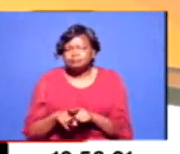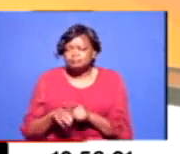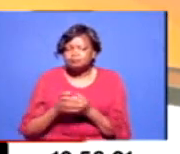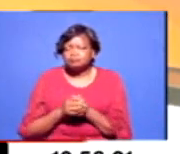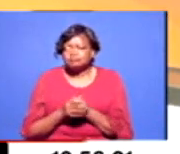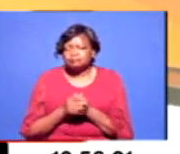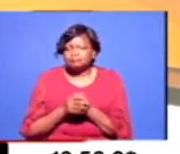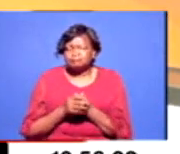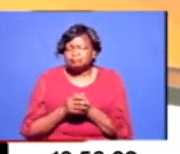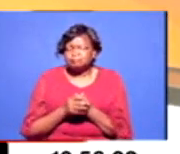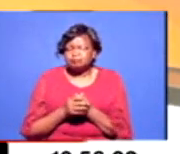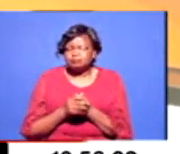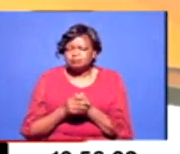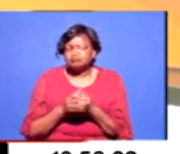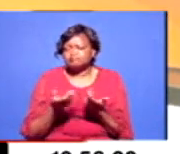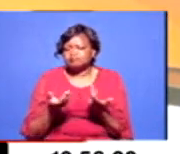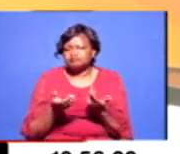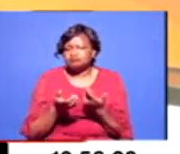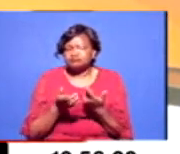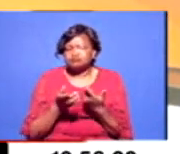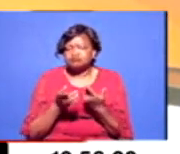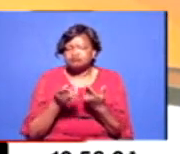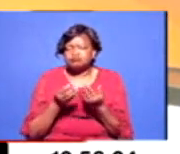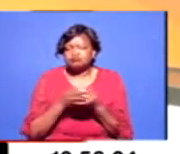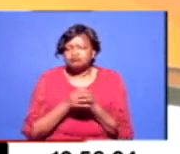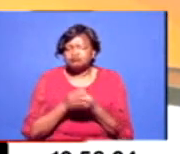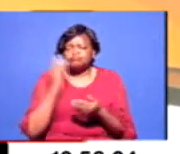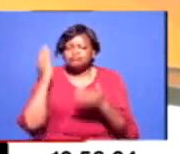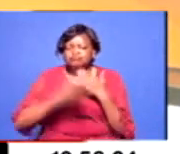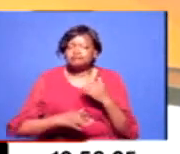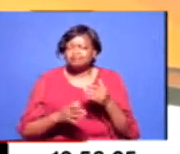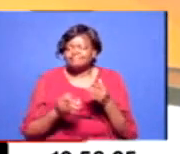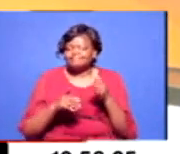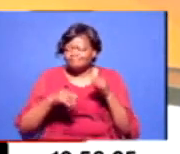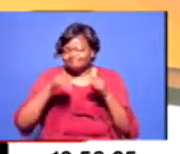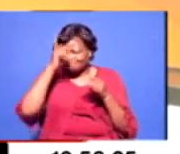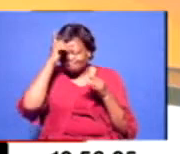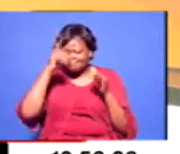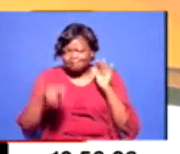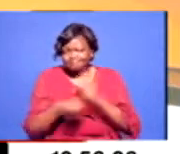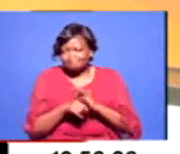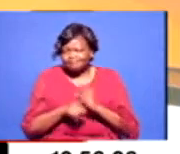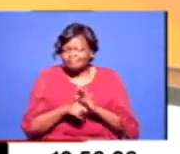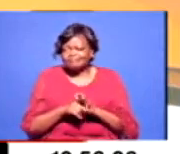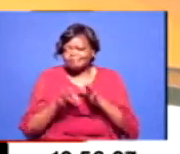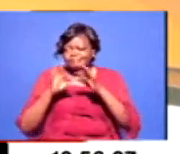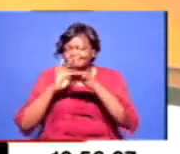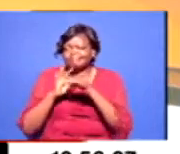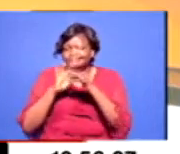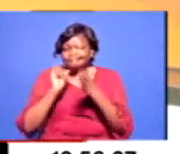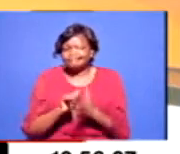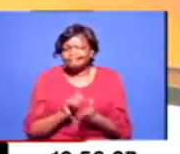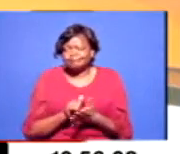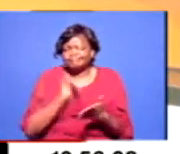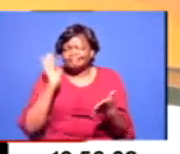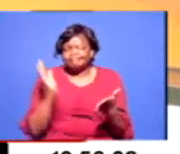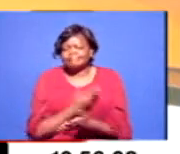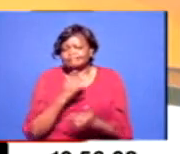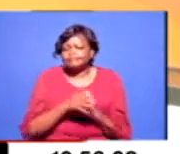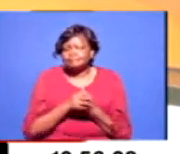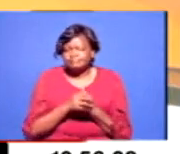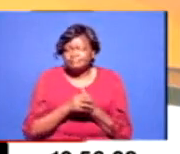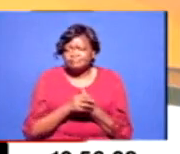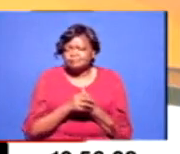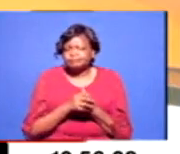keen to digress the retrogressive cultural practices that we have that are only detrimental to their